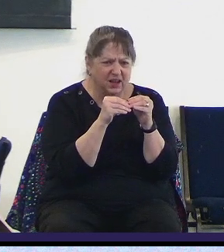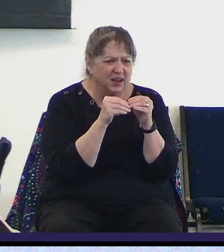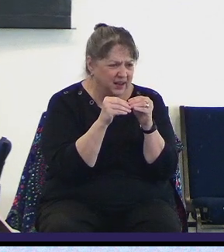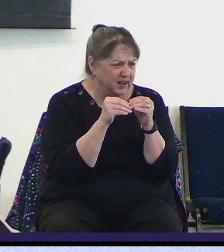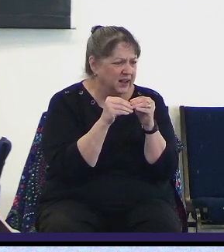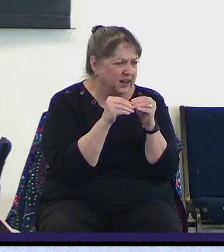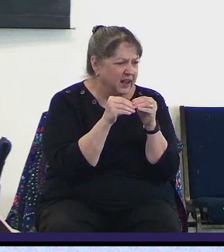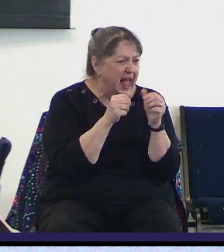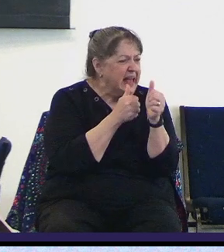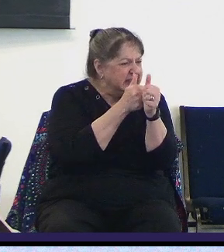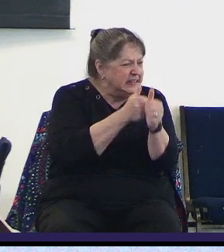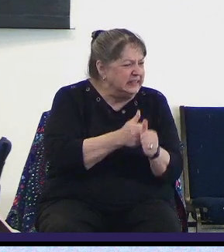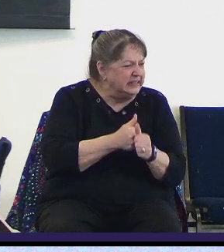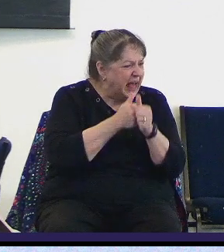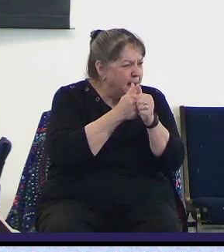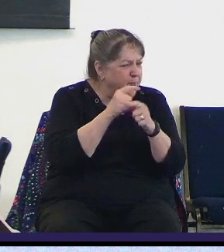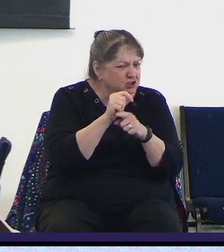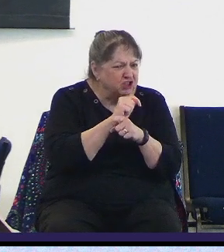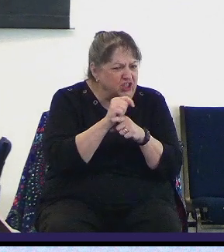Discipleship involves